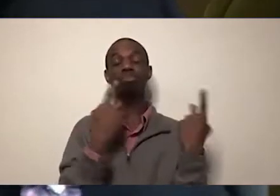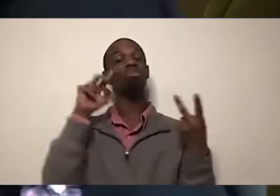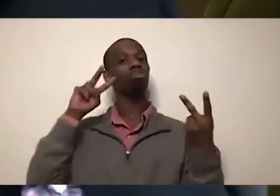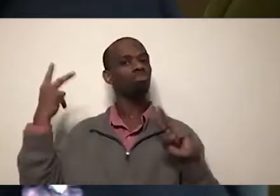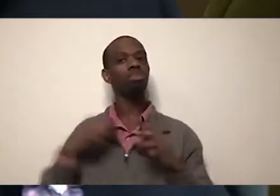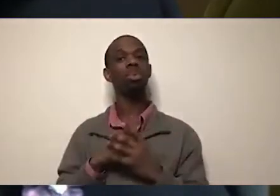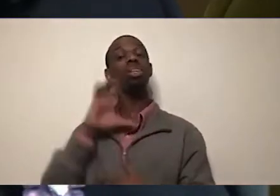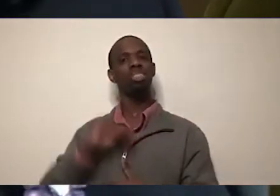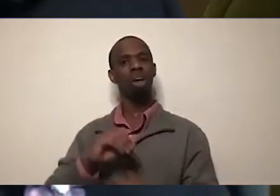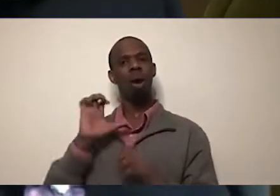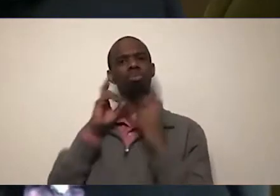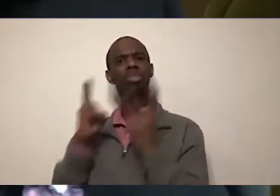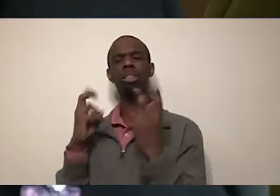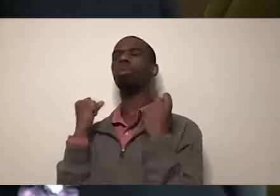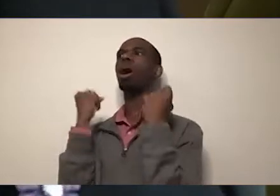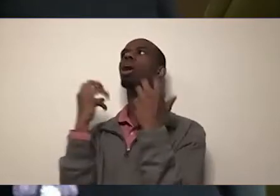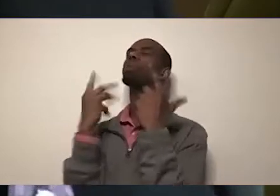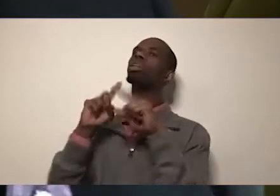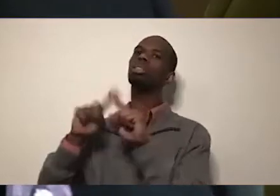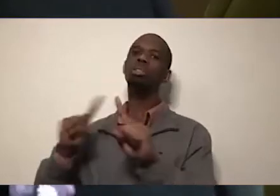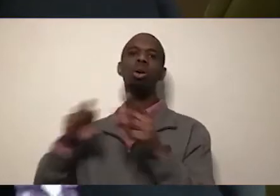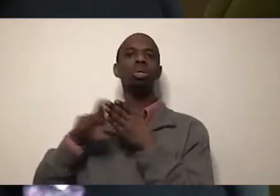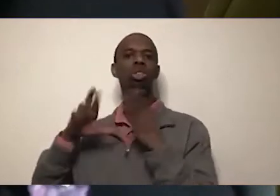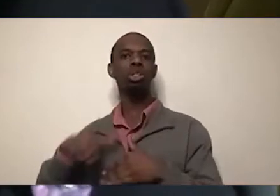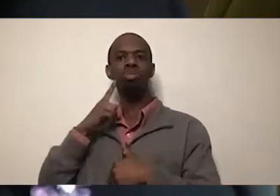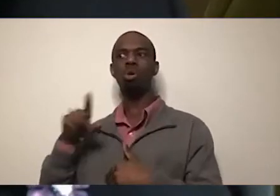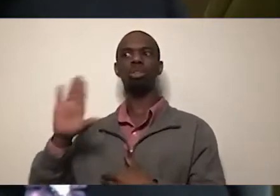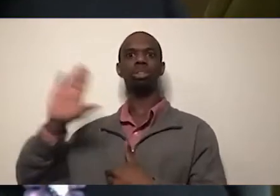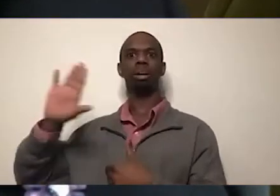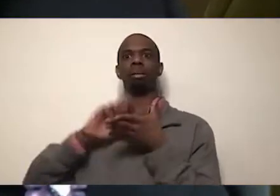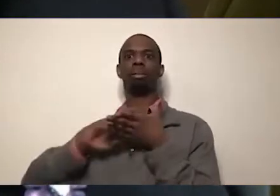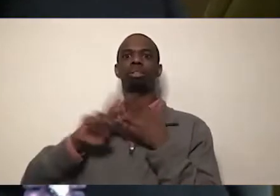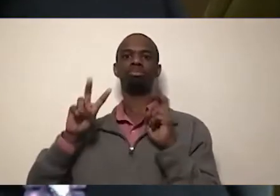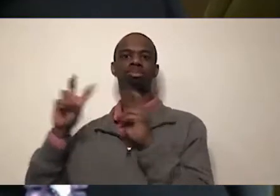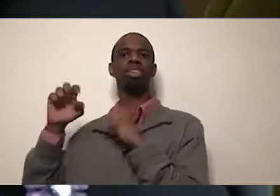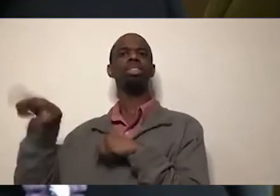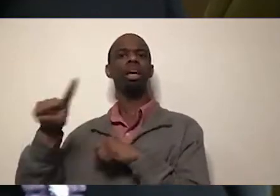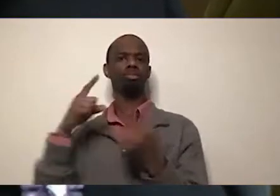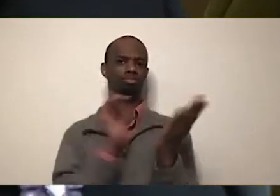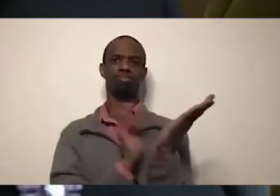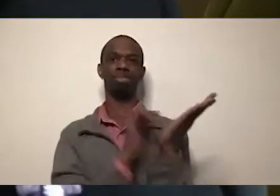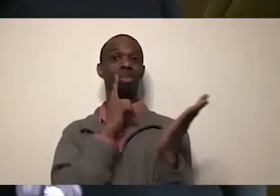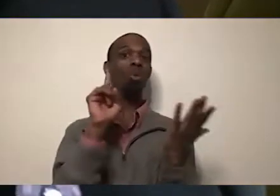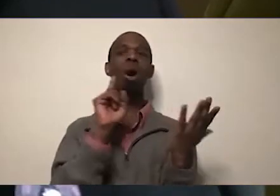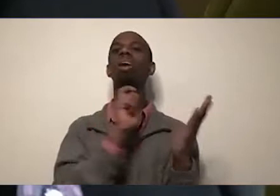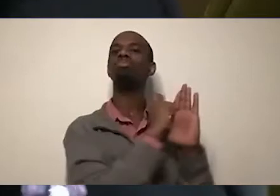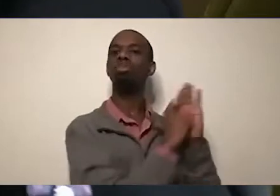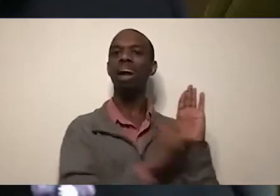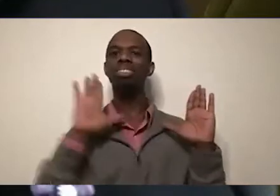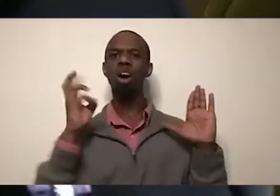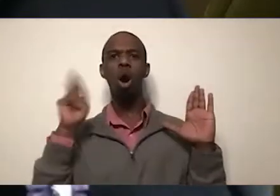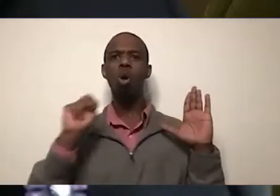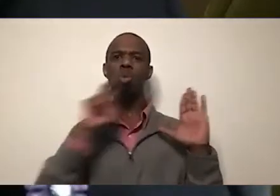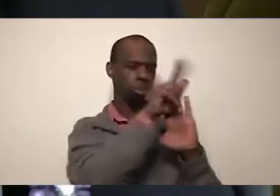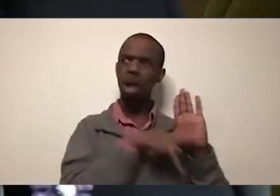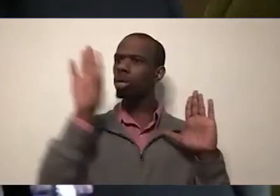women in California access to public funds because unless they become sterilized. Things